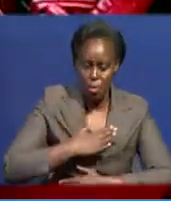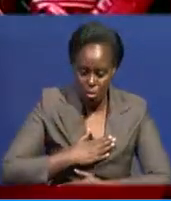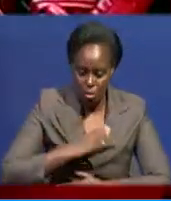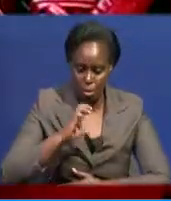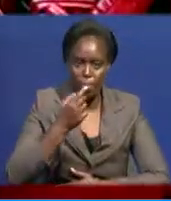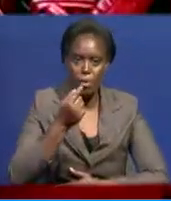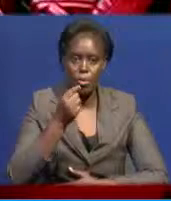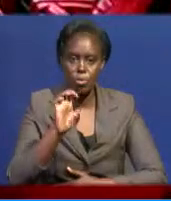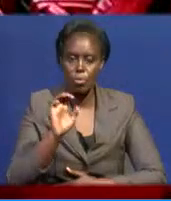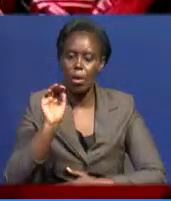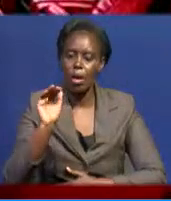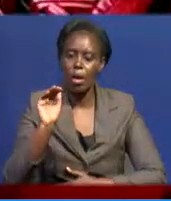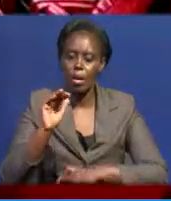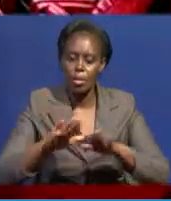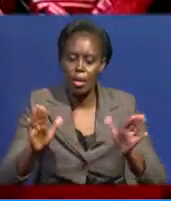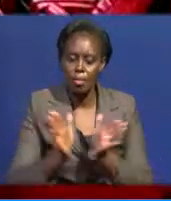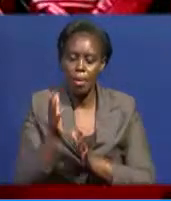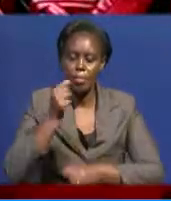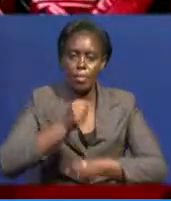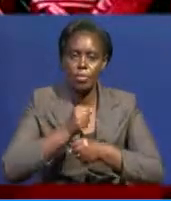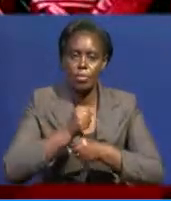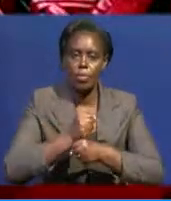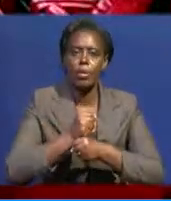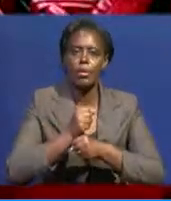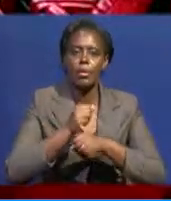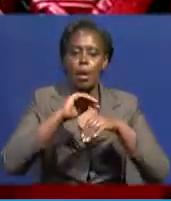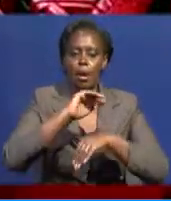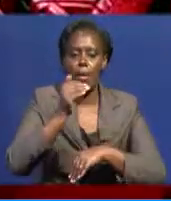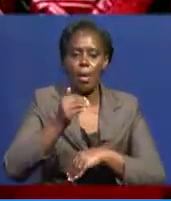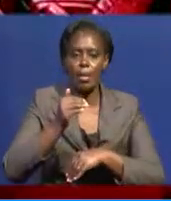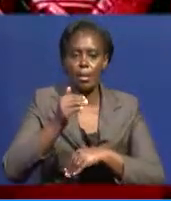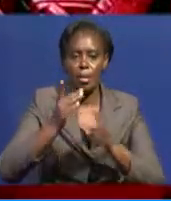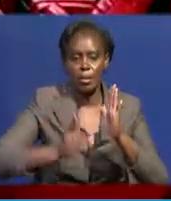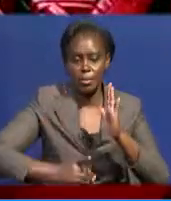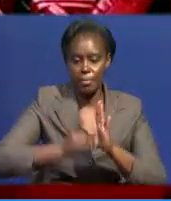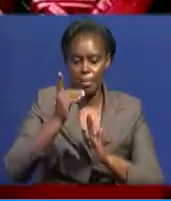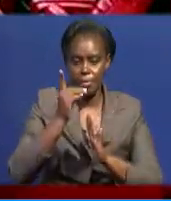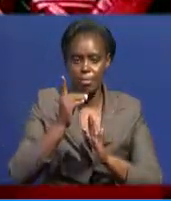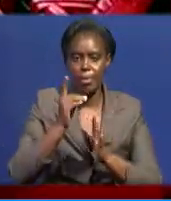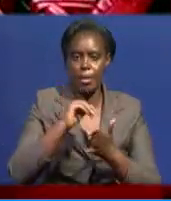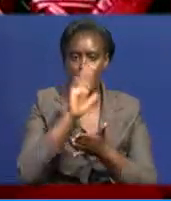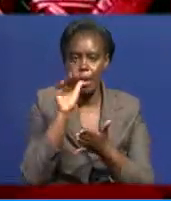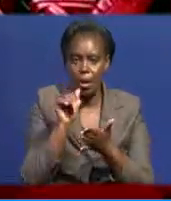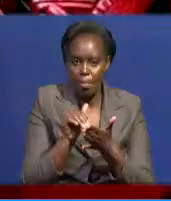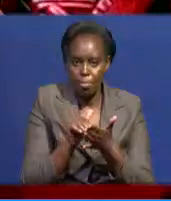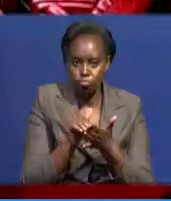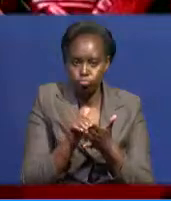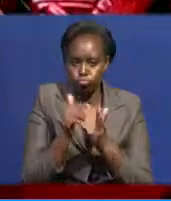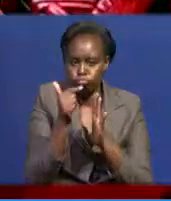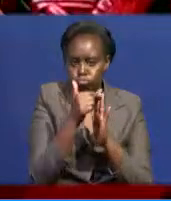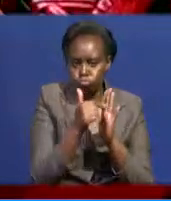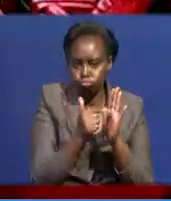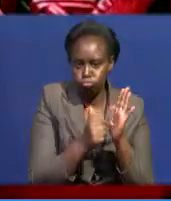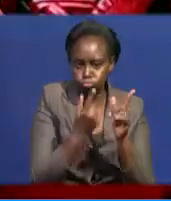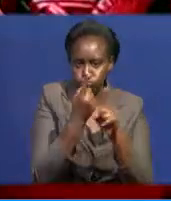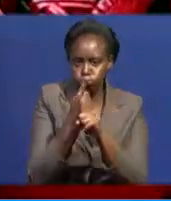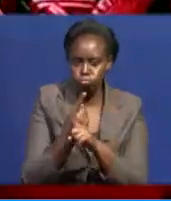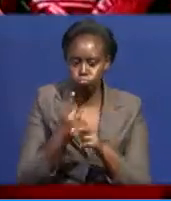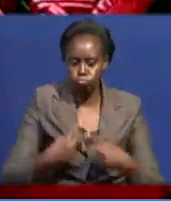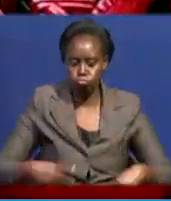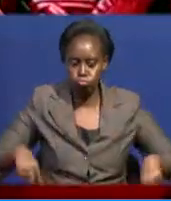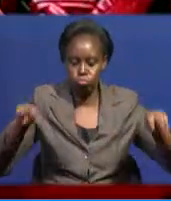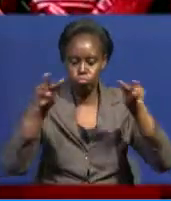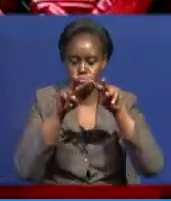the Cabinet Secretary for Lands, Public Works, Housing and Urban Development to indicate the respective value